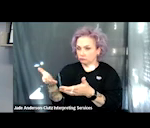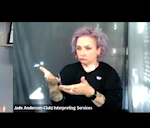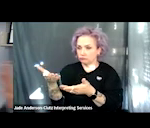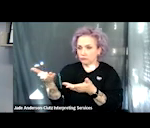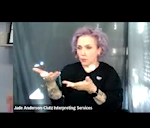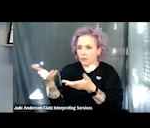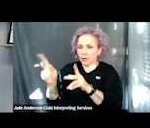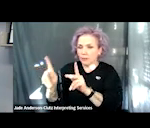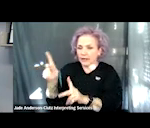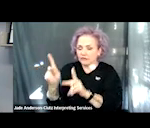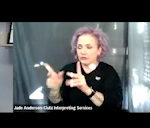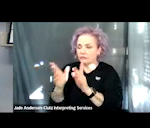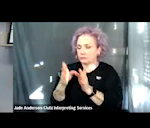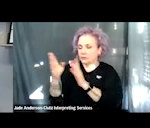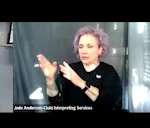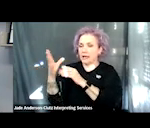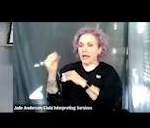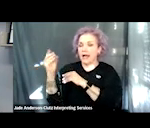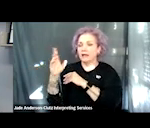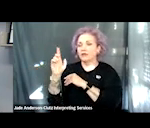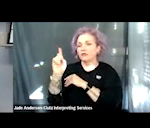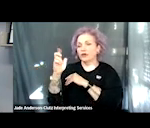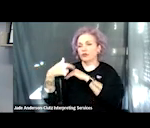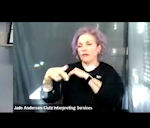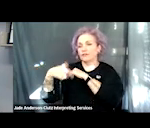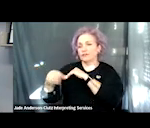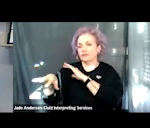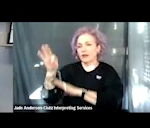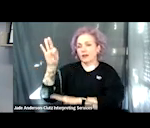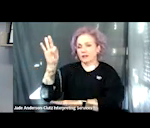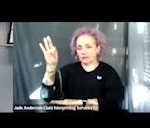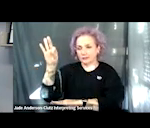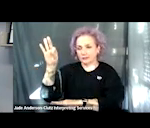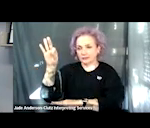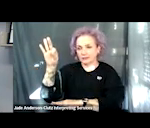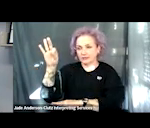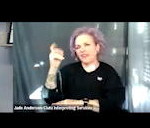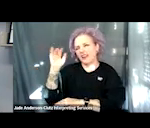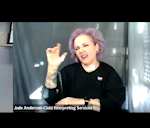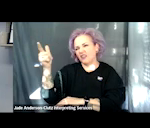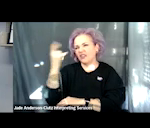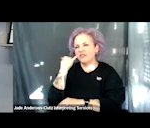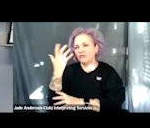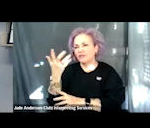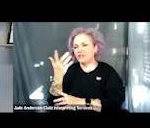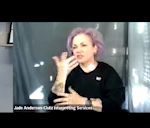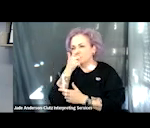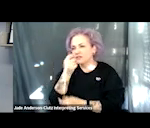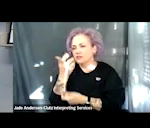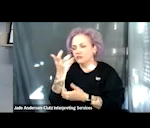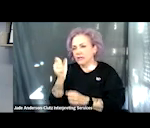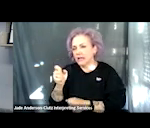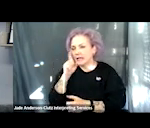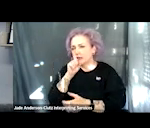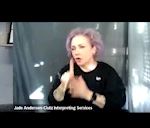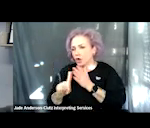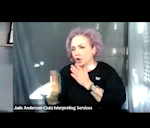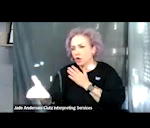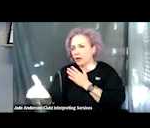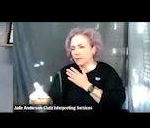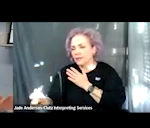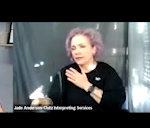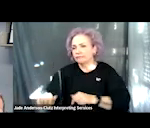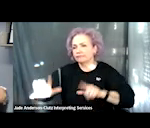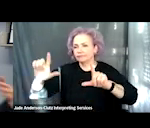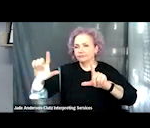and there's a whole table in the supplementary section that can show you all of these evidence in one place. So the first round